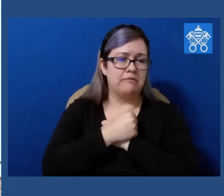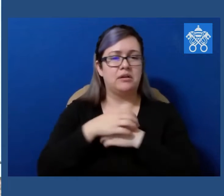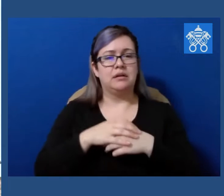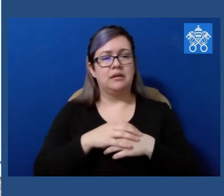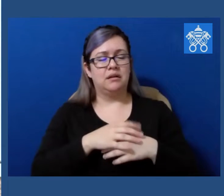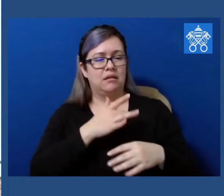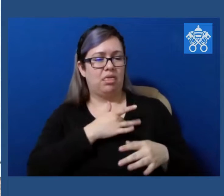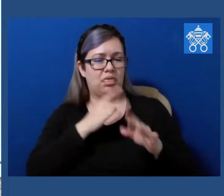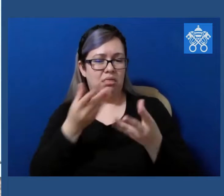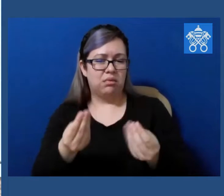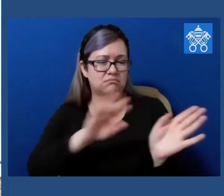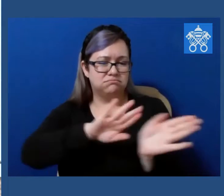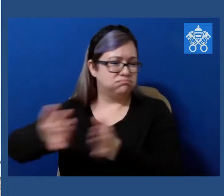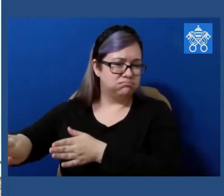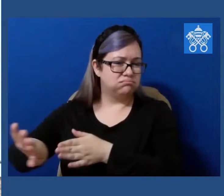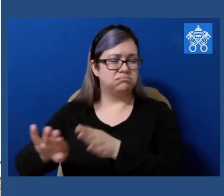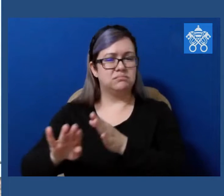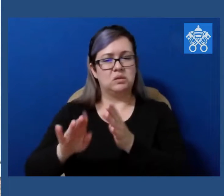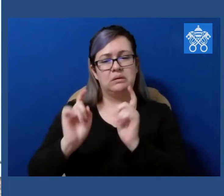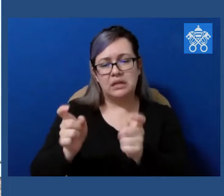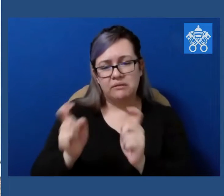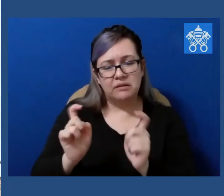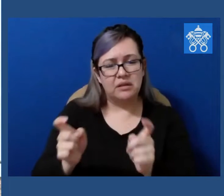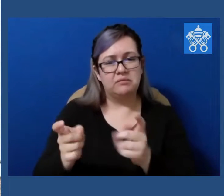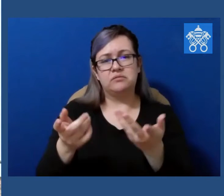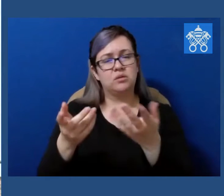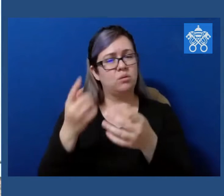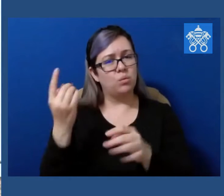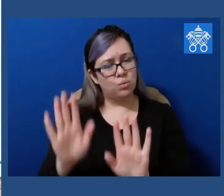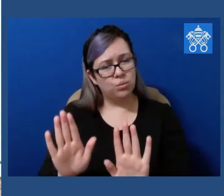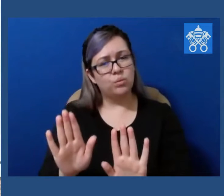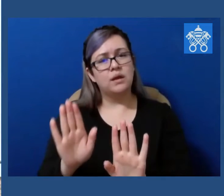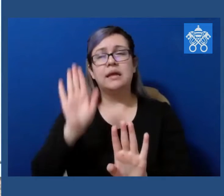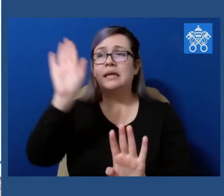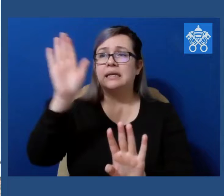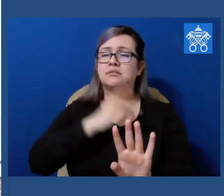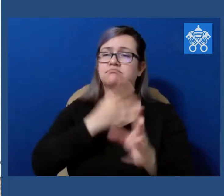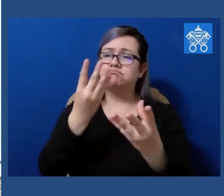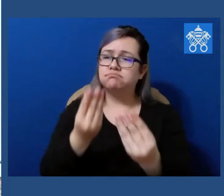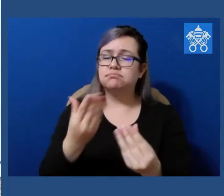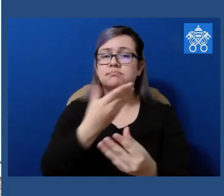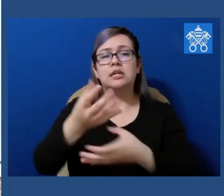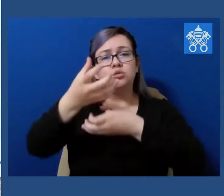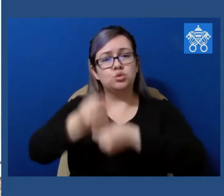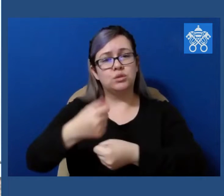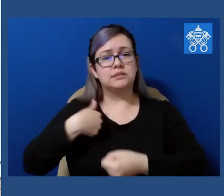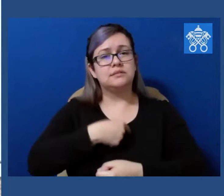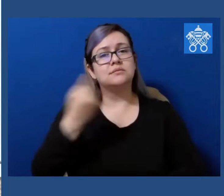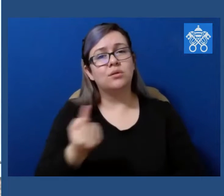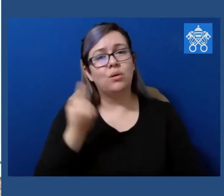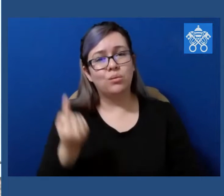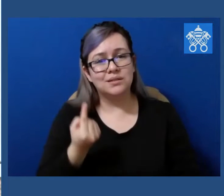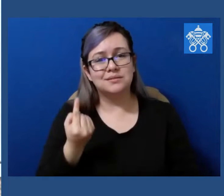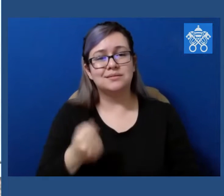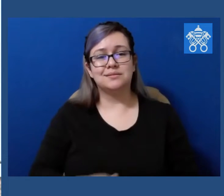He does not lose heart or tire of giving us tenderness and his trust again.